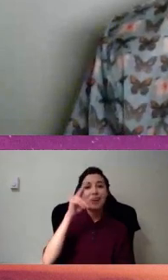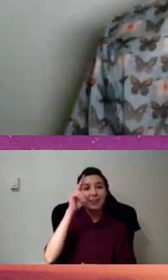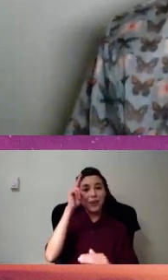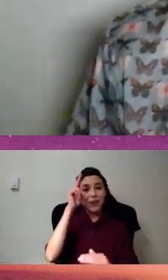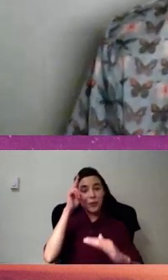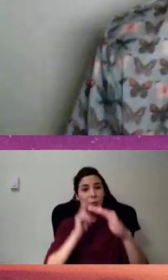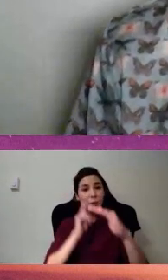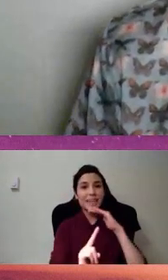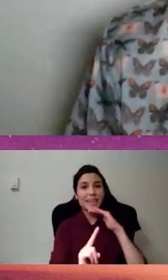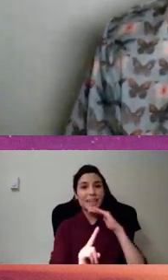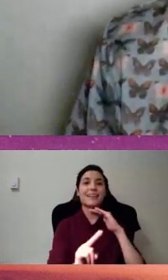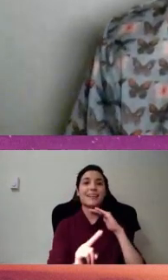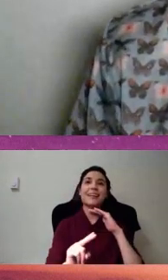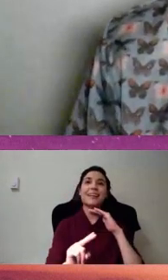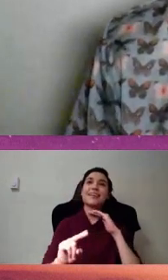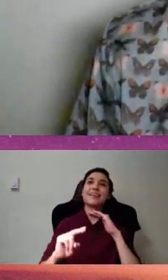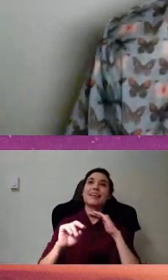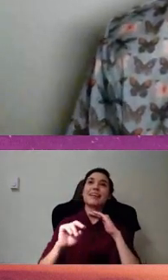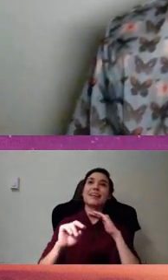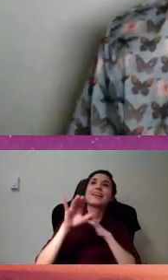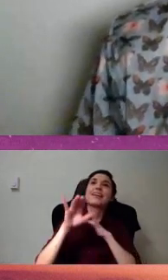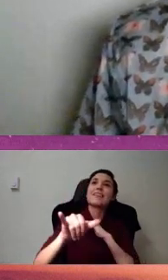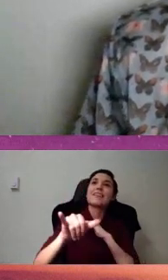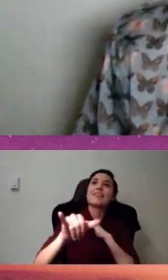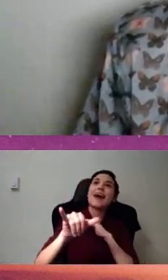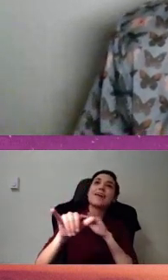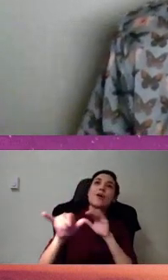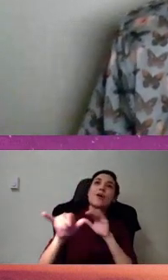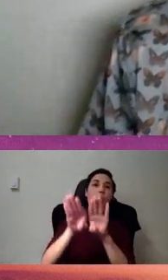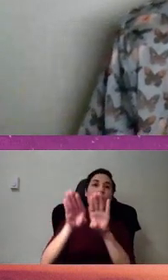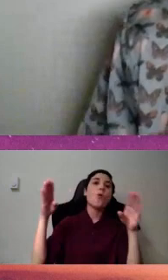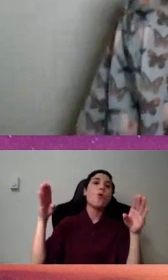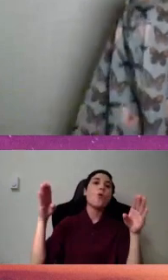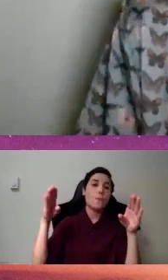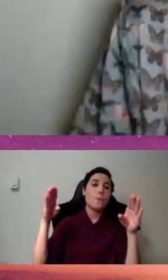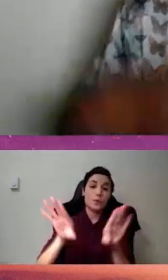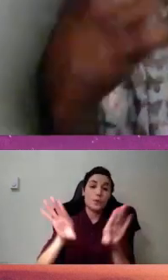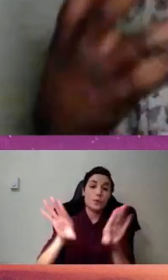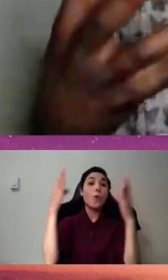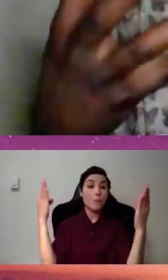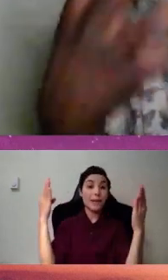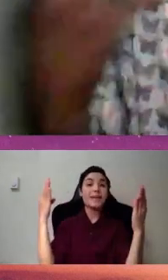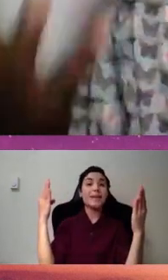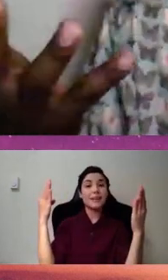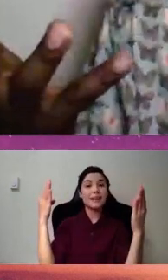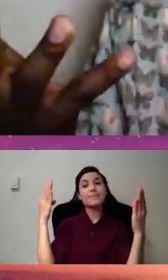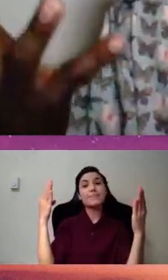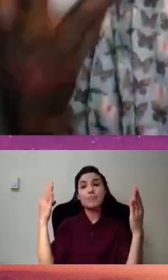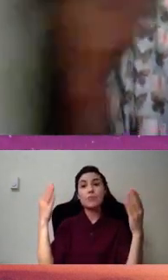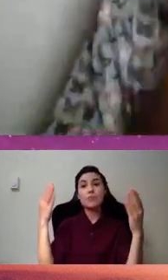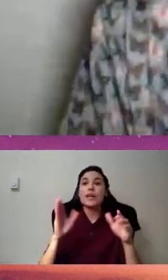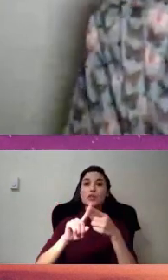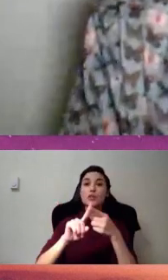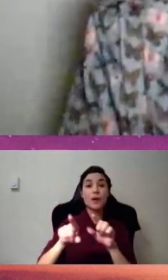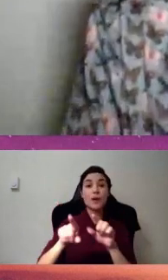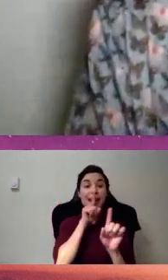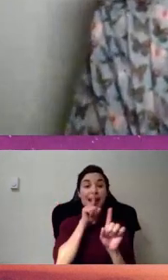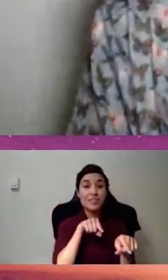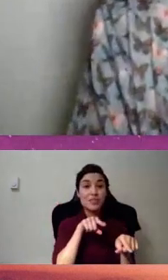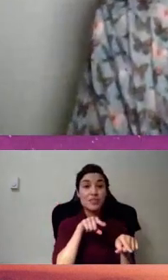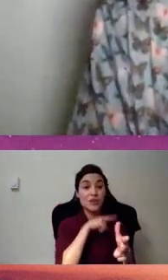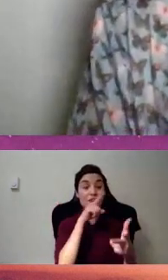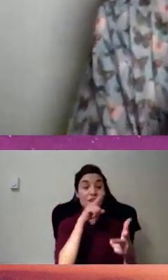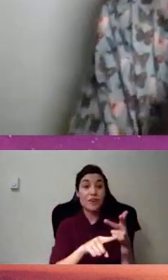of open-endedness that has, the amount of courage and strength that it takes to be like, actually, this is not a